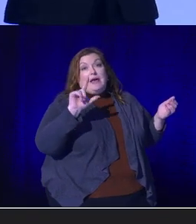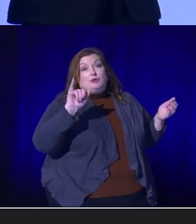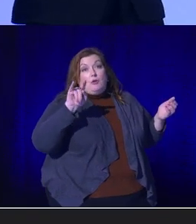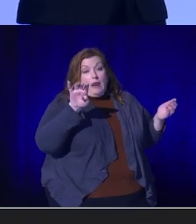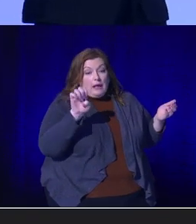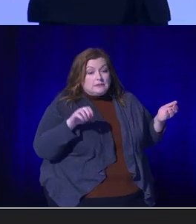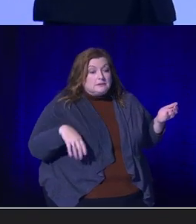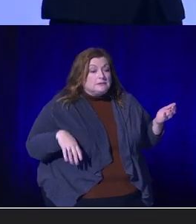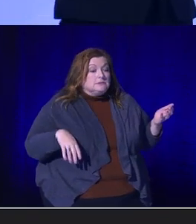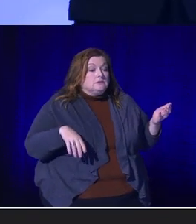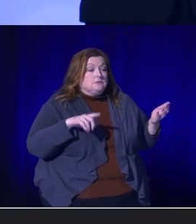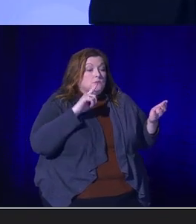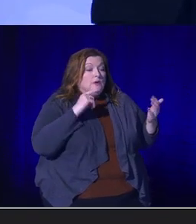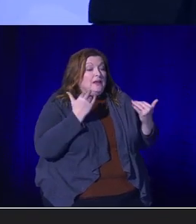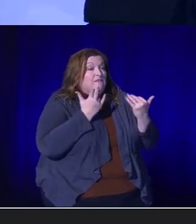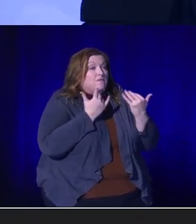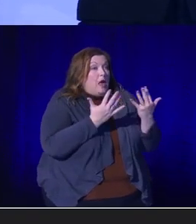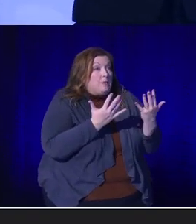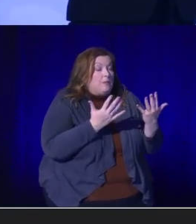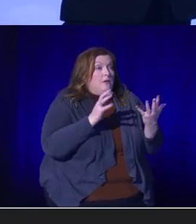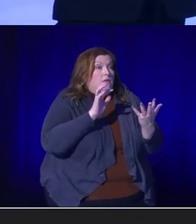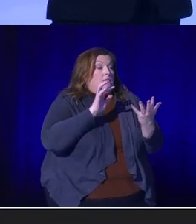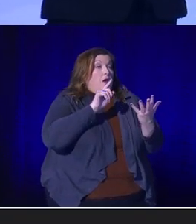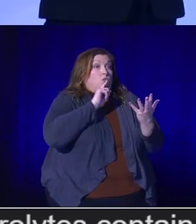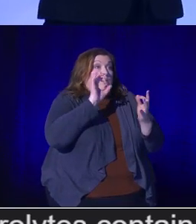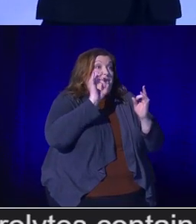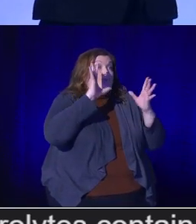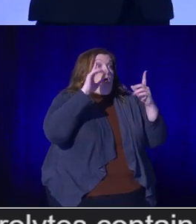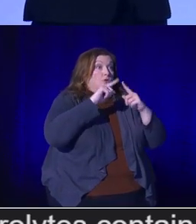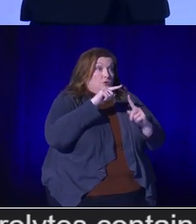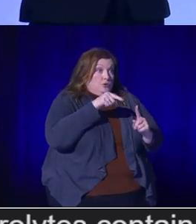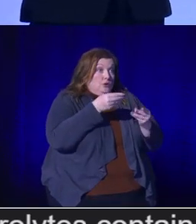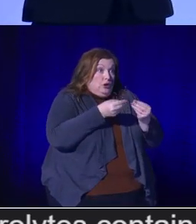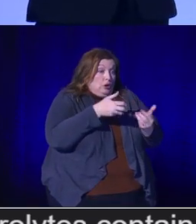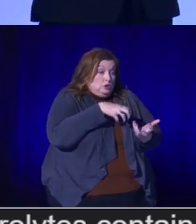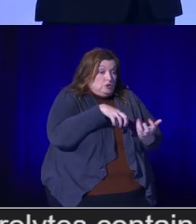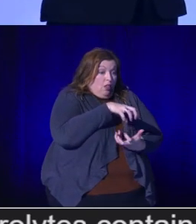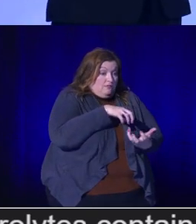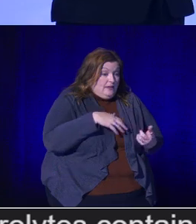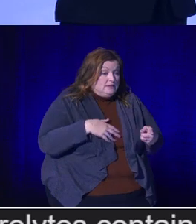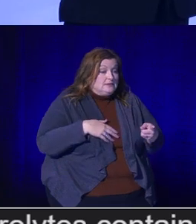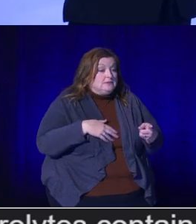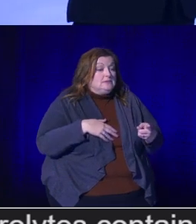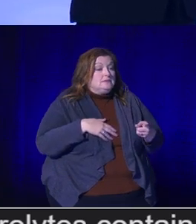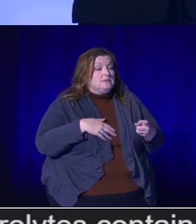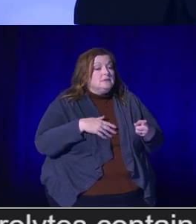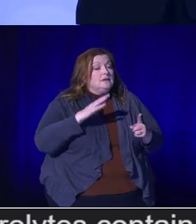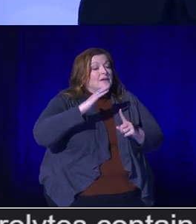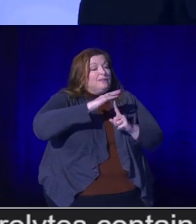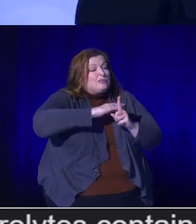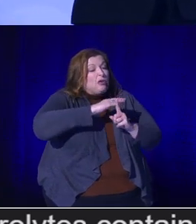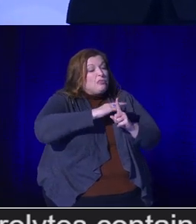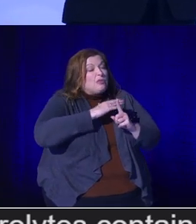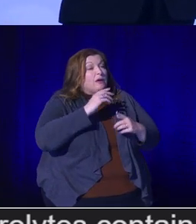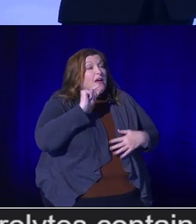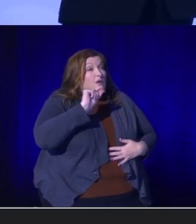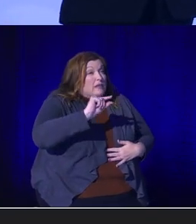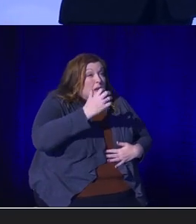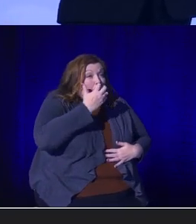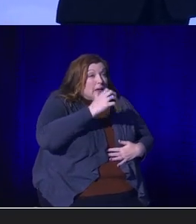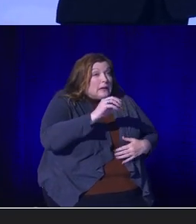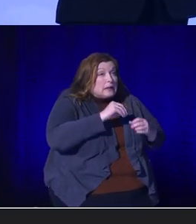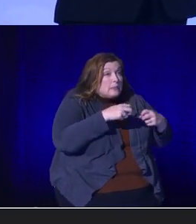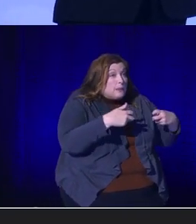volatile solvents. So they're a key component in that thermal runaway event, where if we have a little bit of heat in the battery,